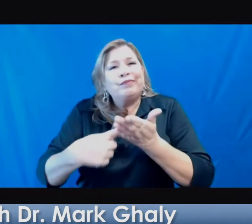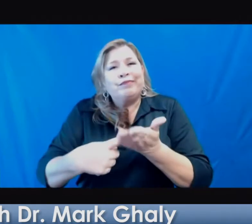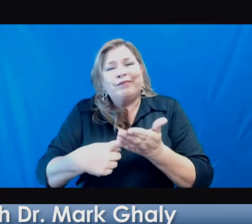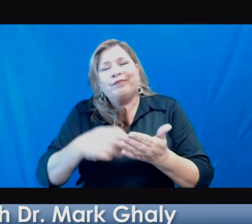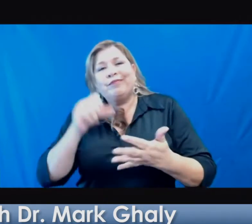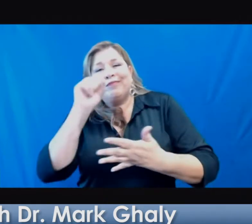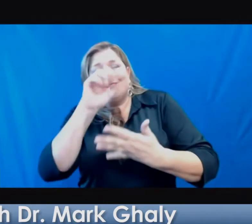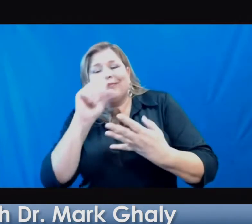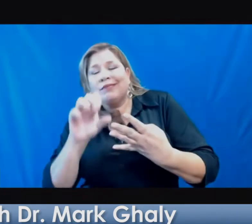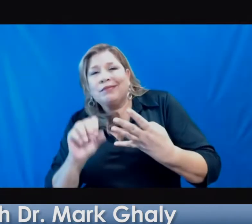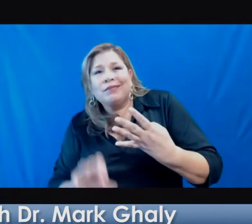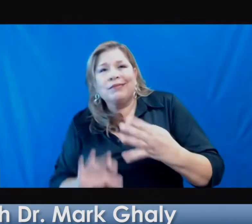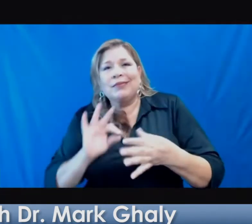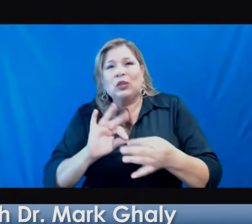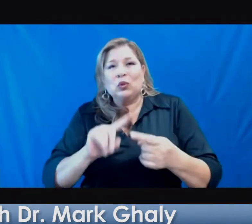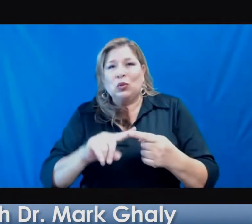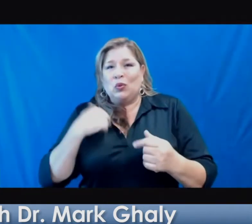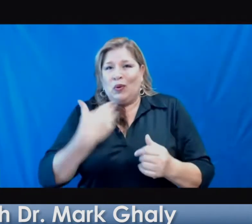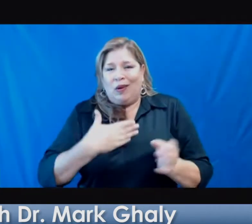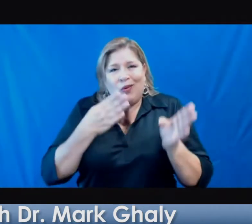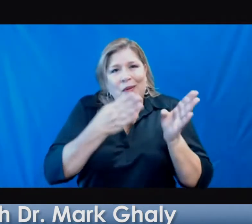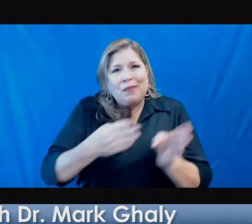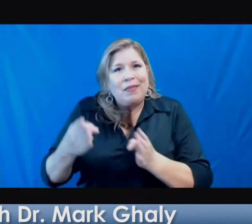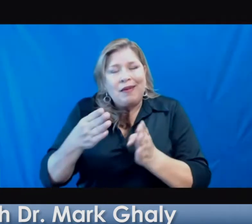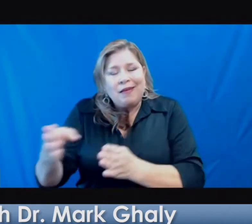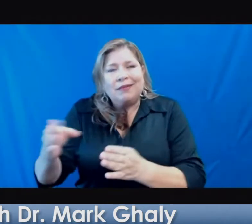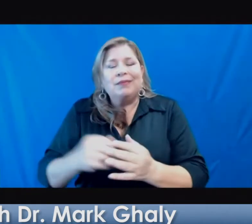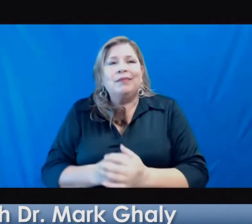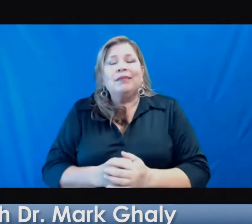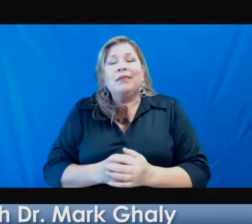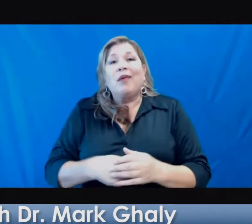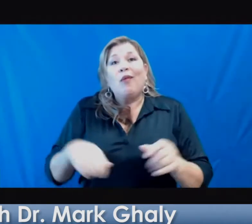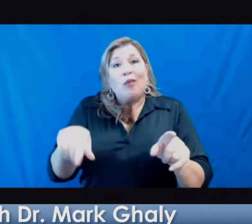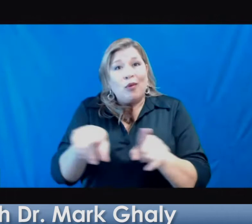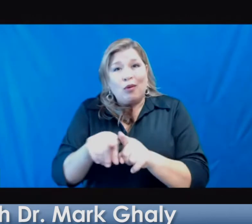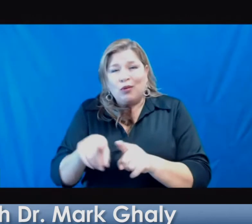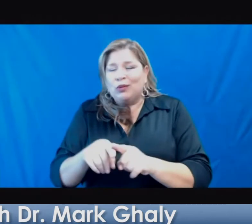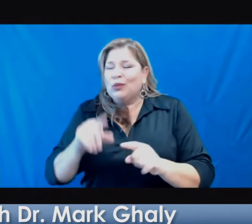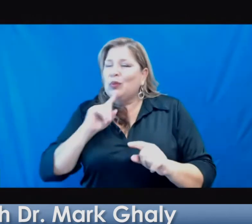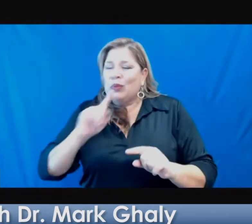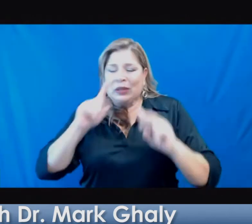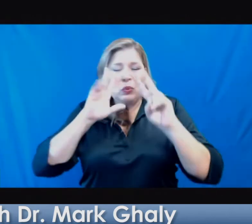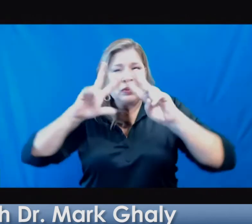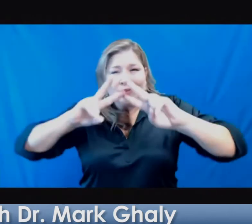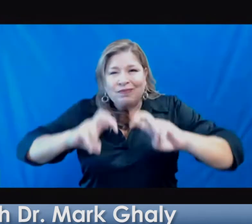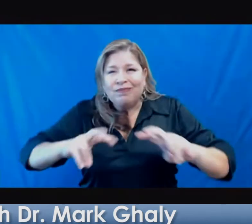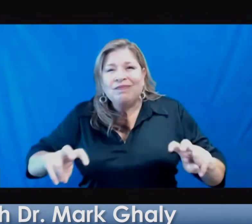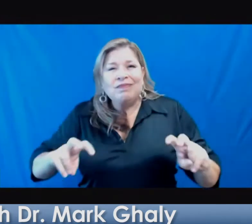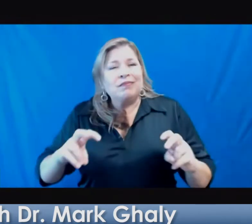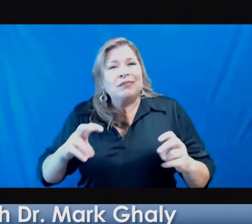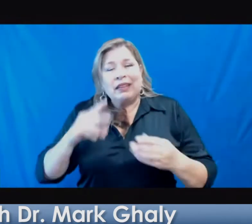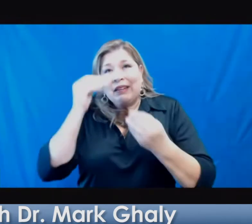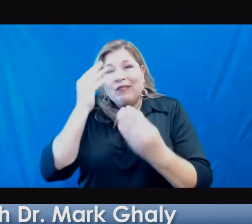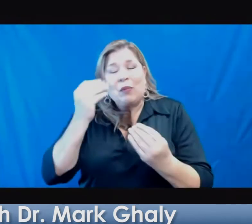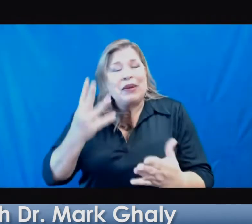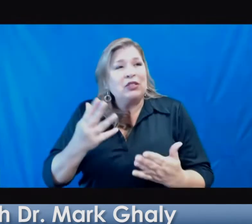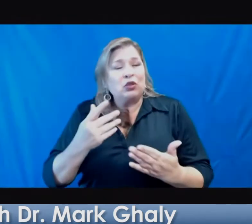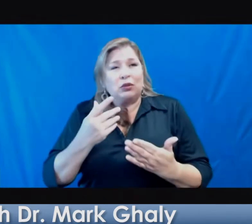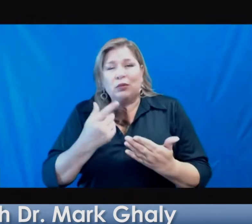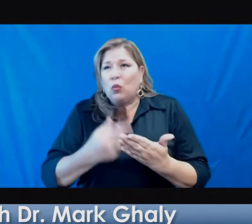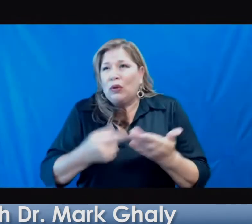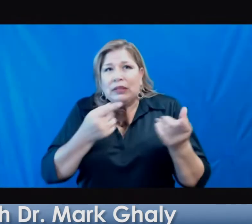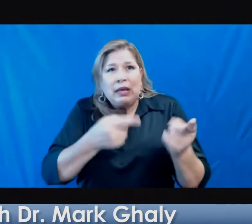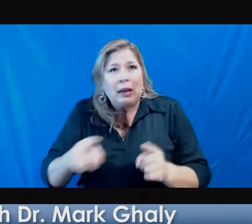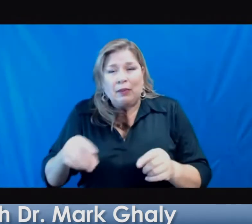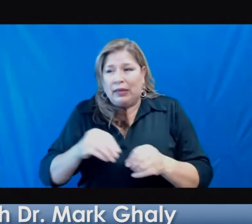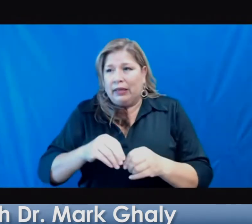system, our blueprint, and then also to really dig into the science and the data about what's happening across California, how